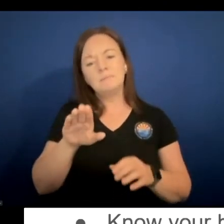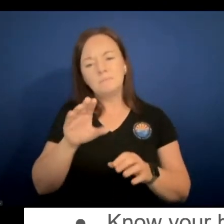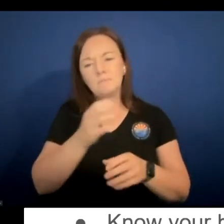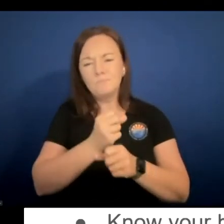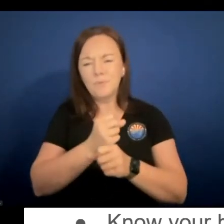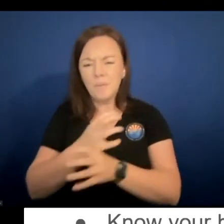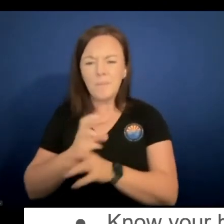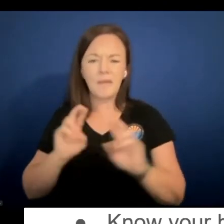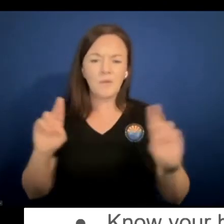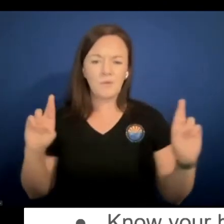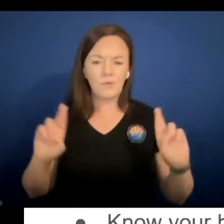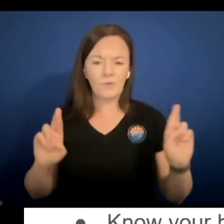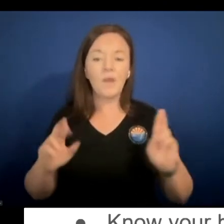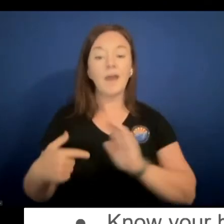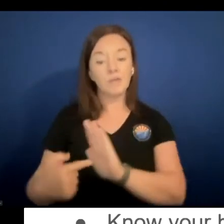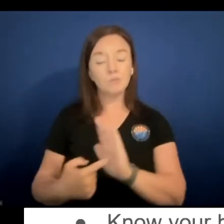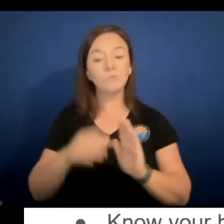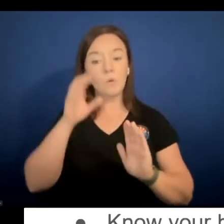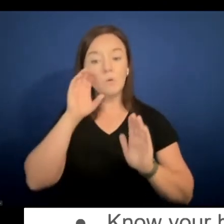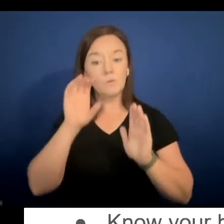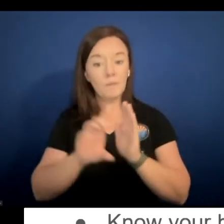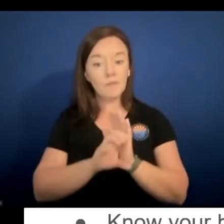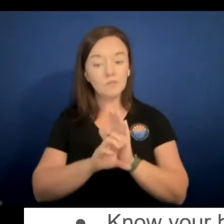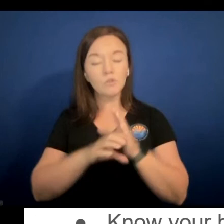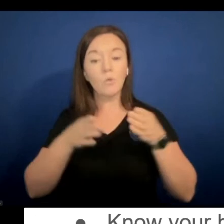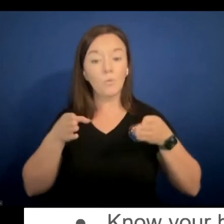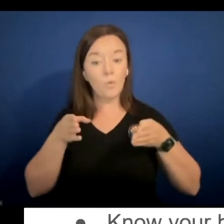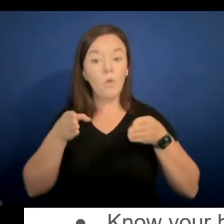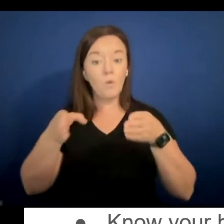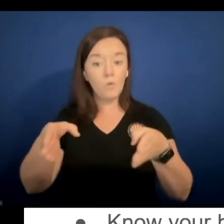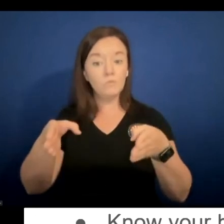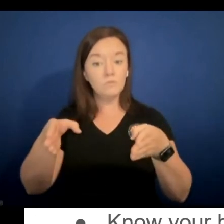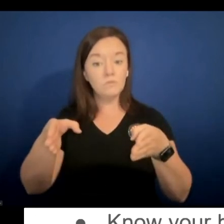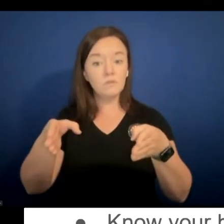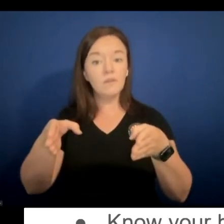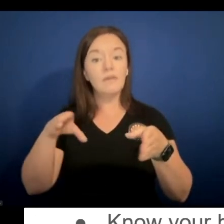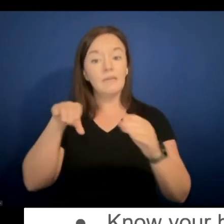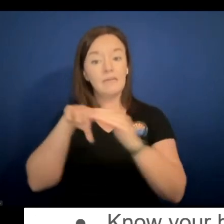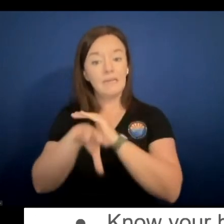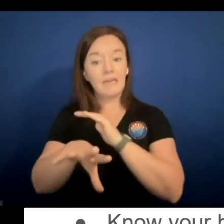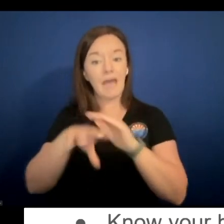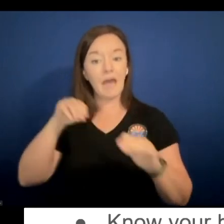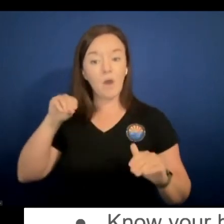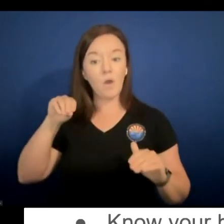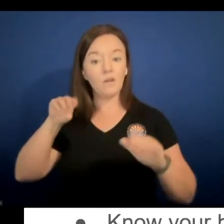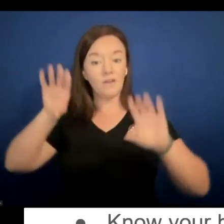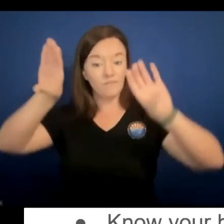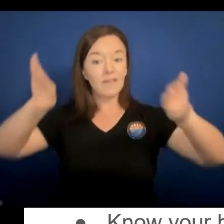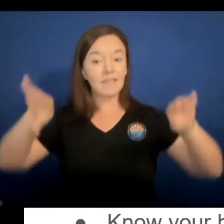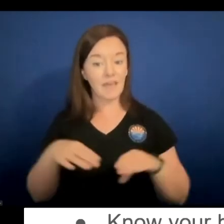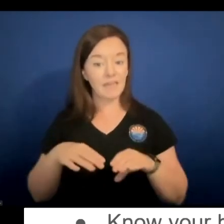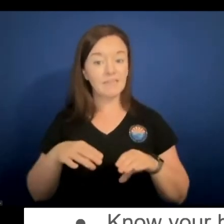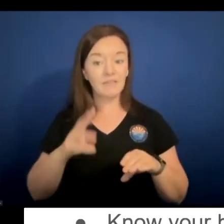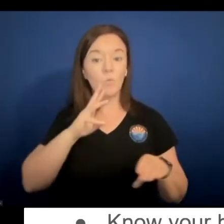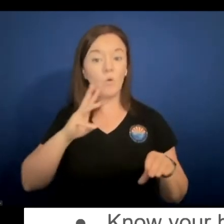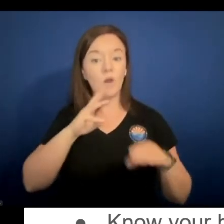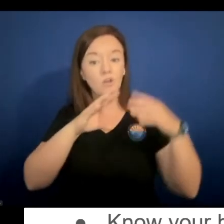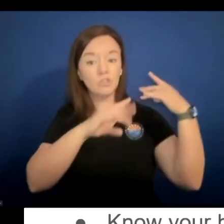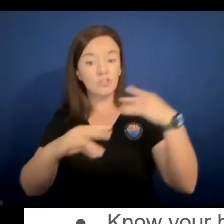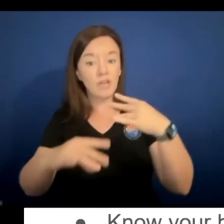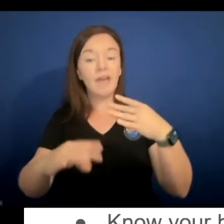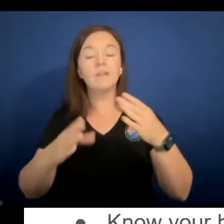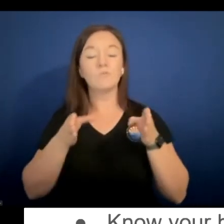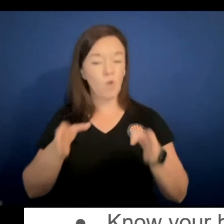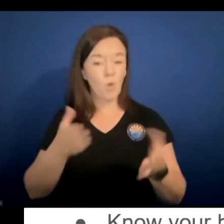as I showed in the pictures, roads that are in and out of the canyon bottoms and watersheds may be damaged by